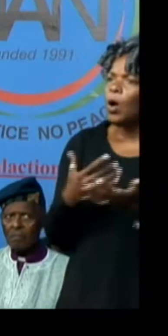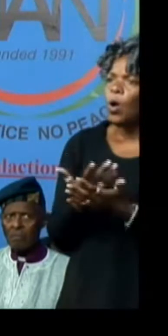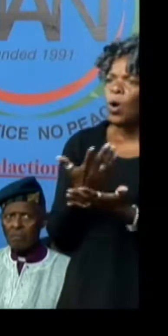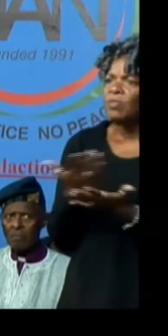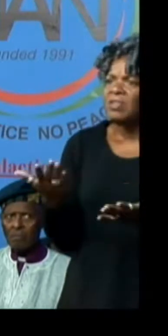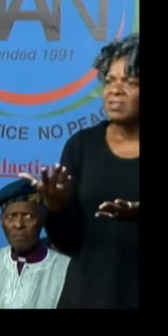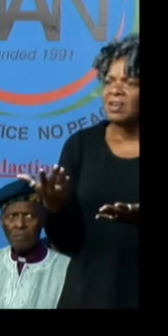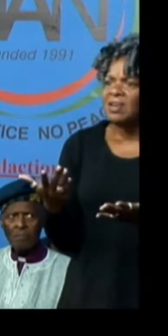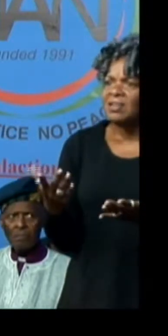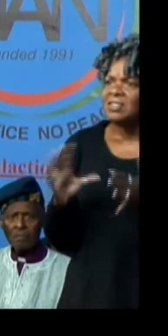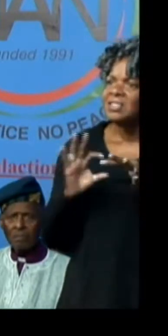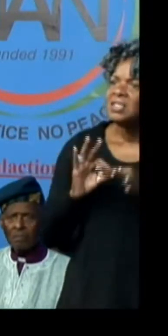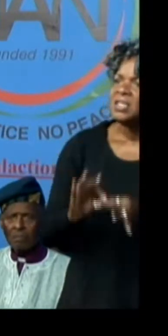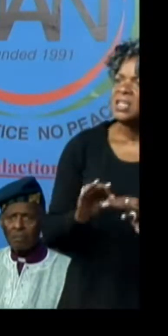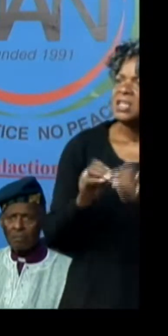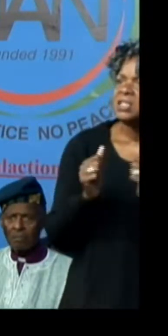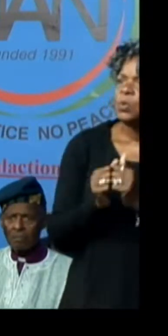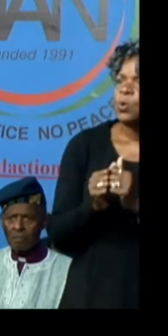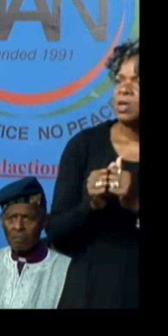understanding